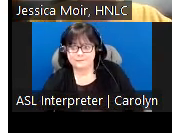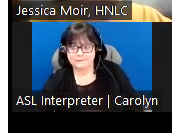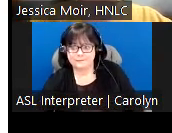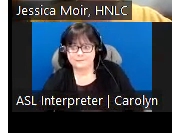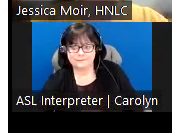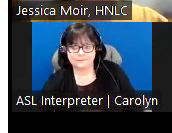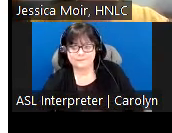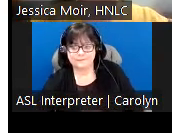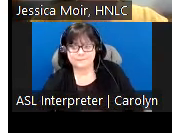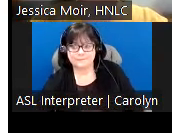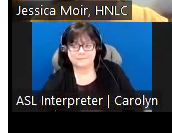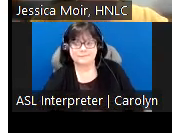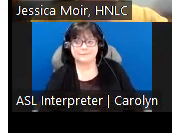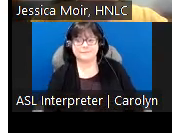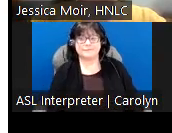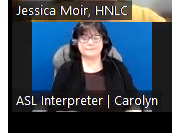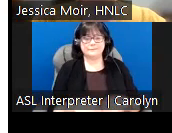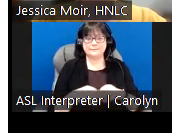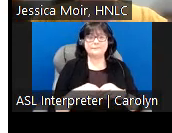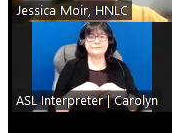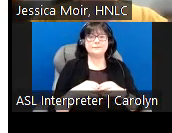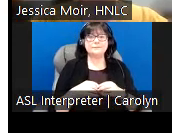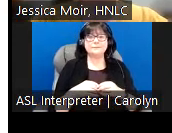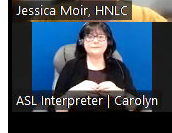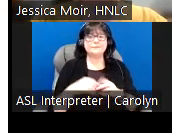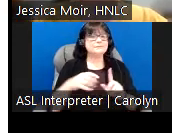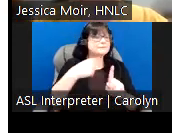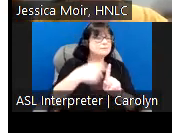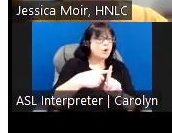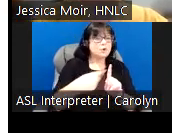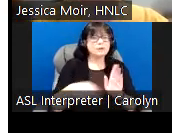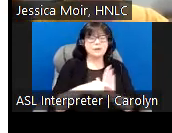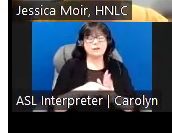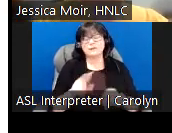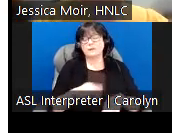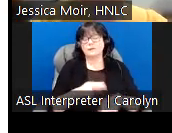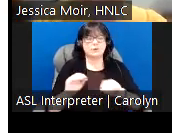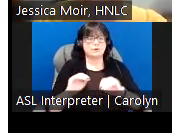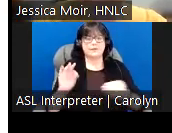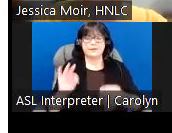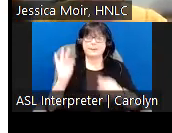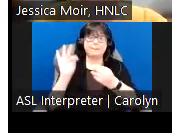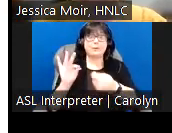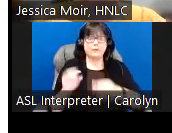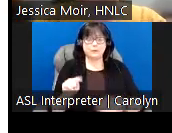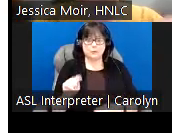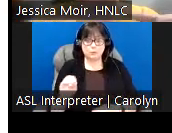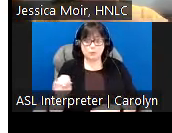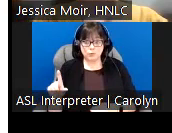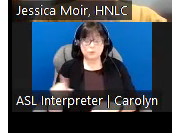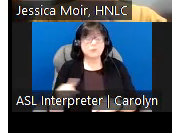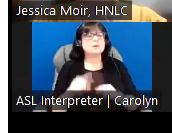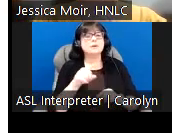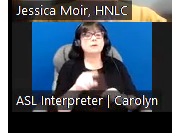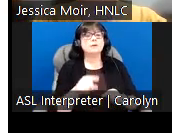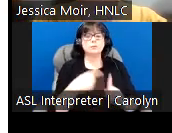cons. No tool's perfect. I would say the pros for this tool are that it's really